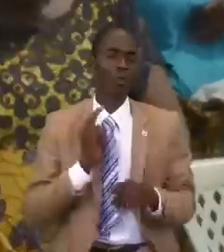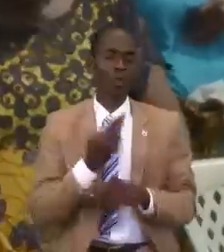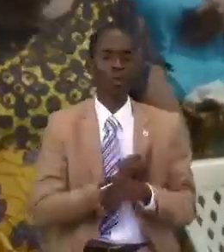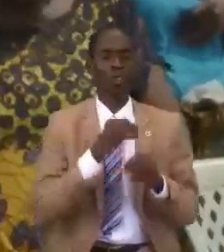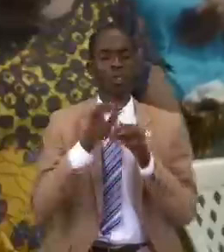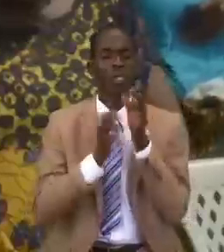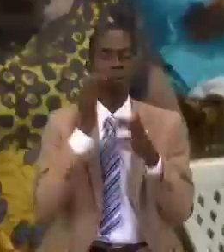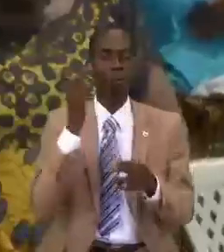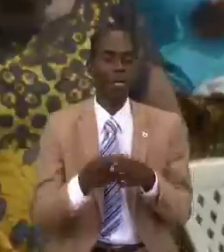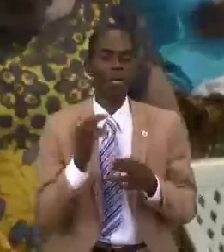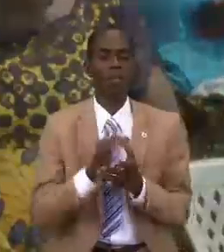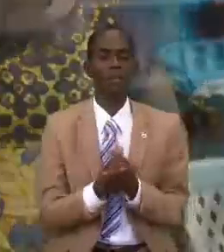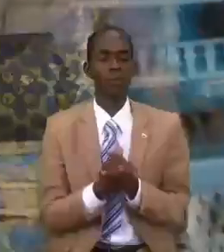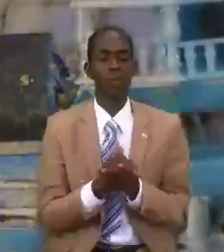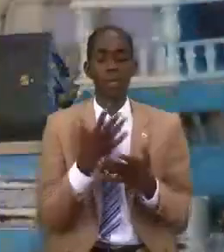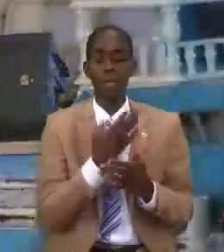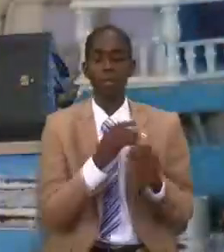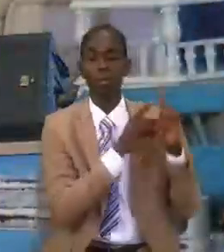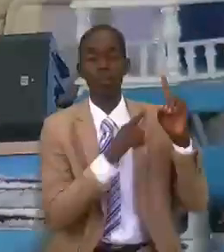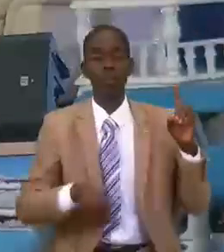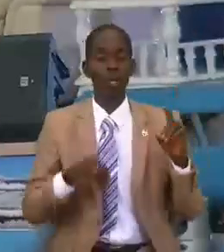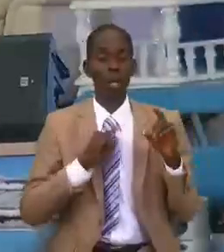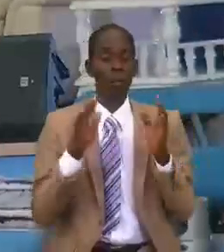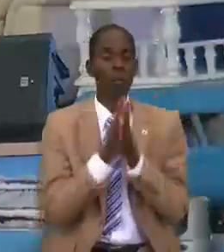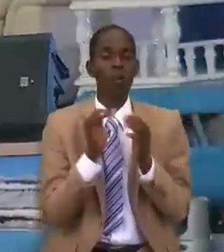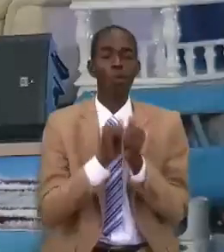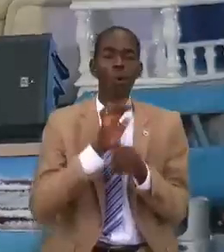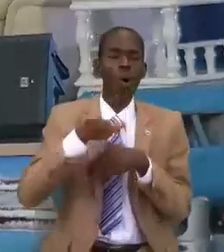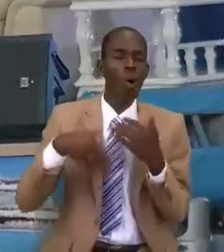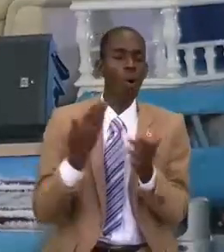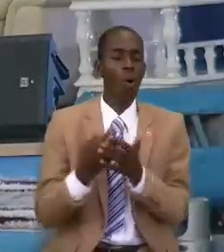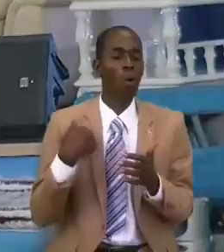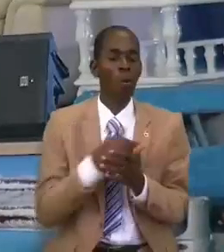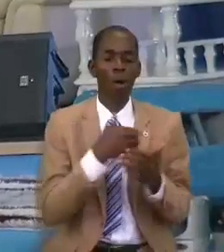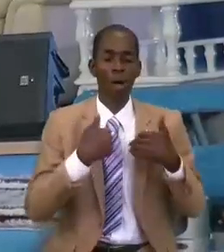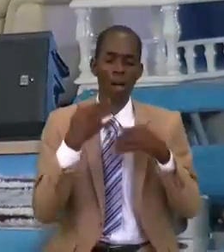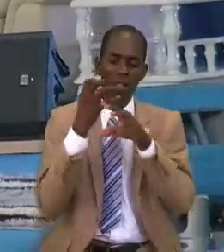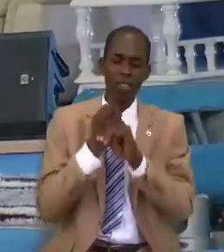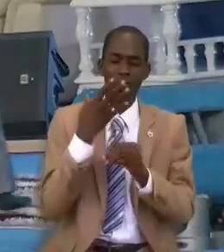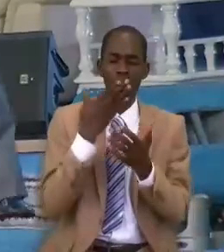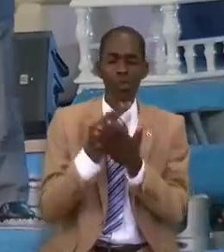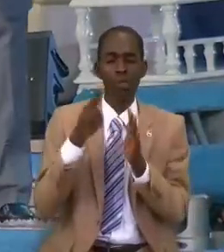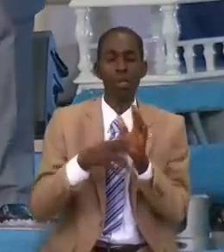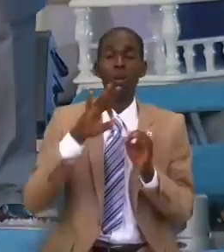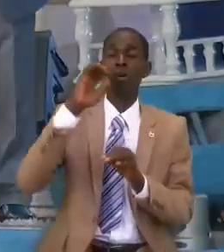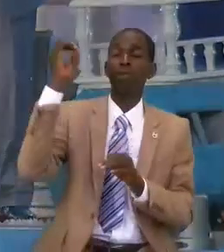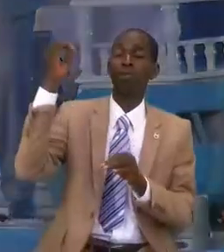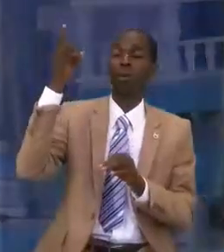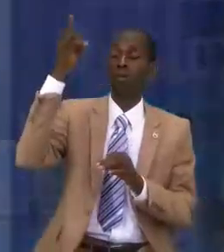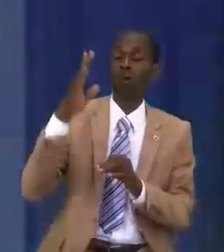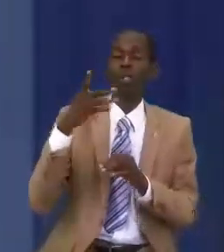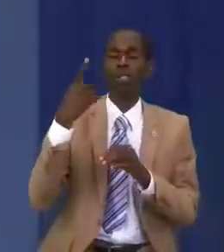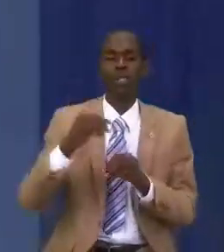all that we have received of the goodness of God, of the grace of God, of the power of God, I pray you'll preserve us in